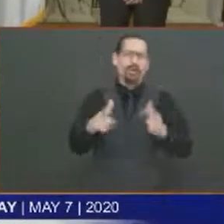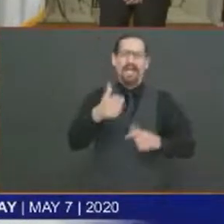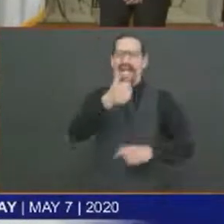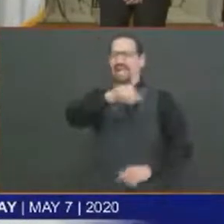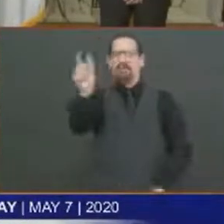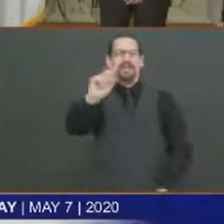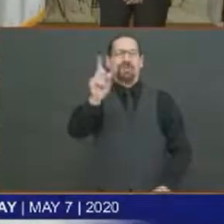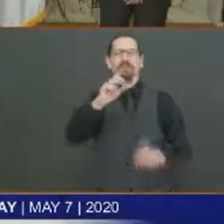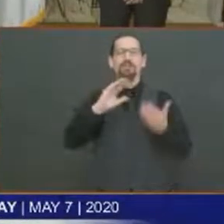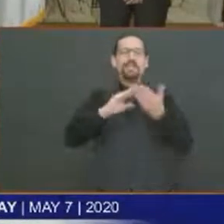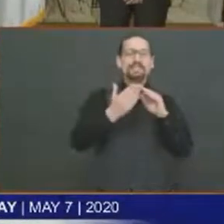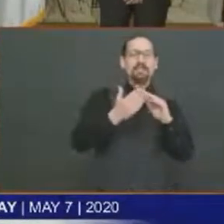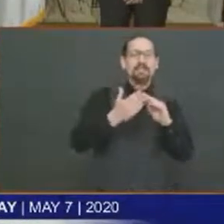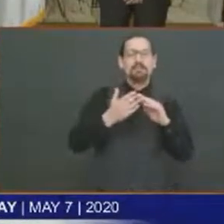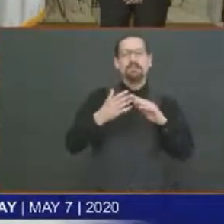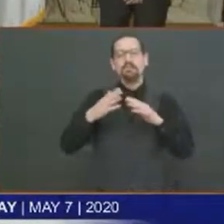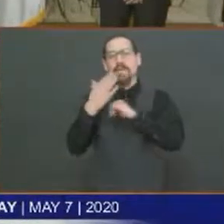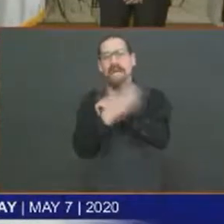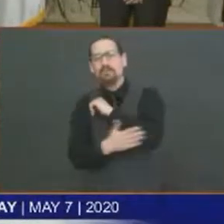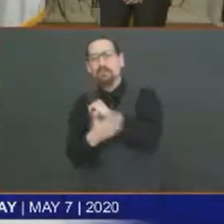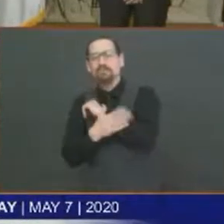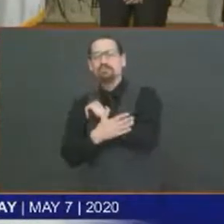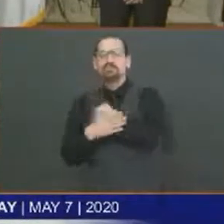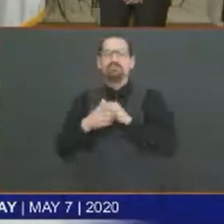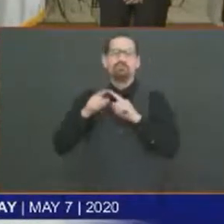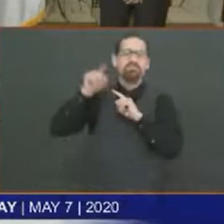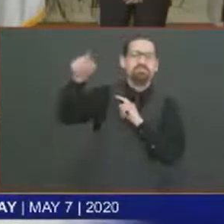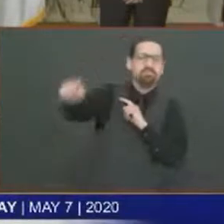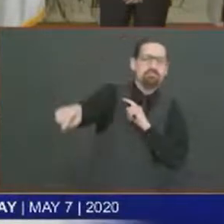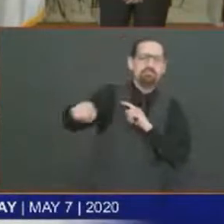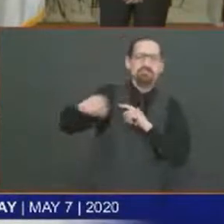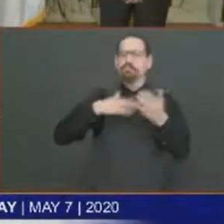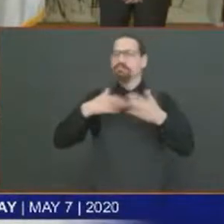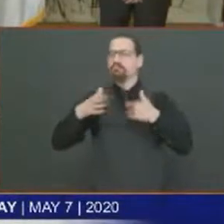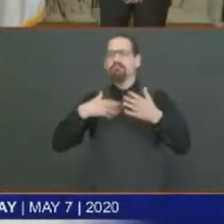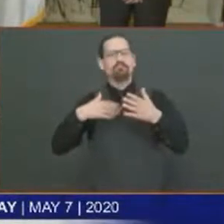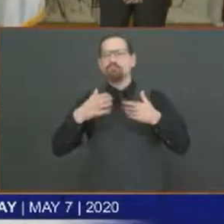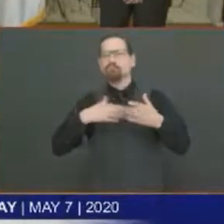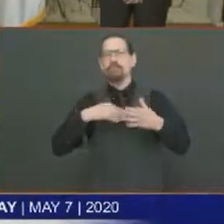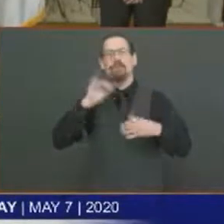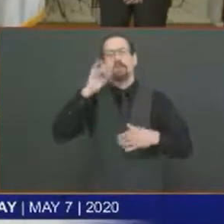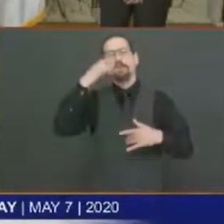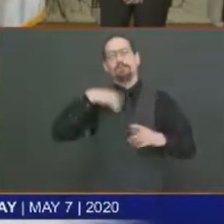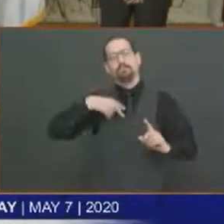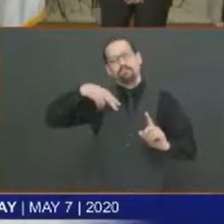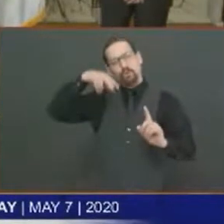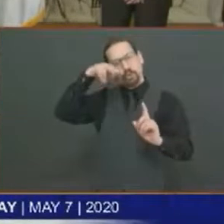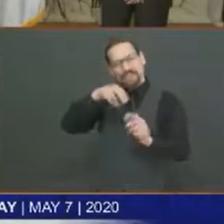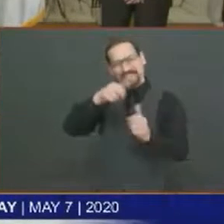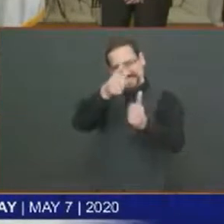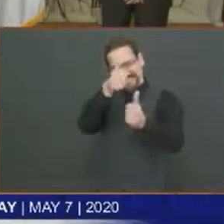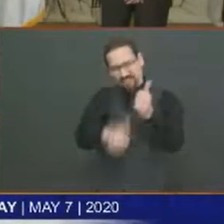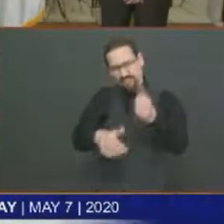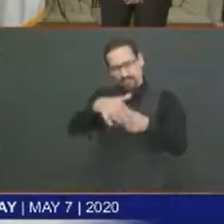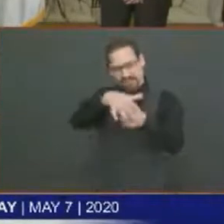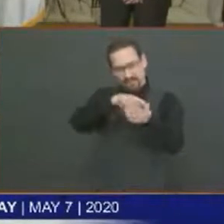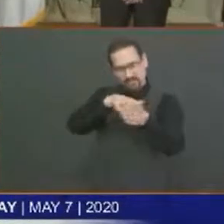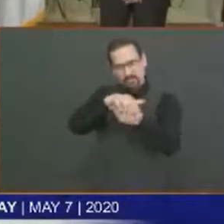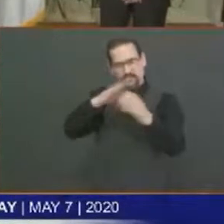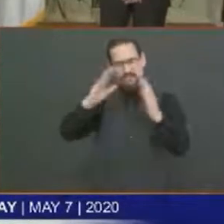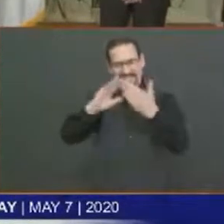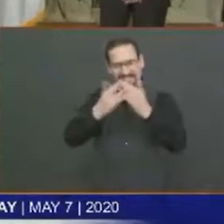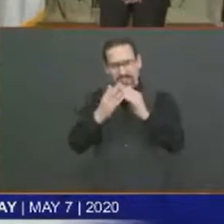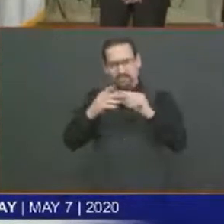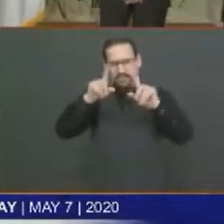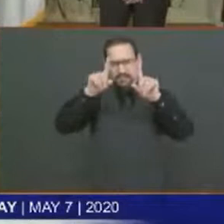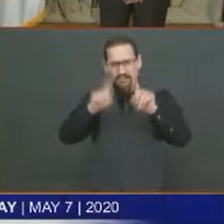to continue to place a lens on each community, help understand what's needed, make sure that access to testing is there